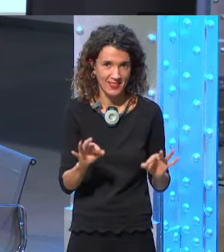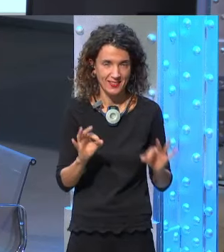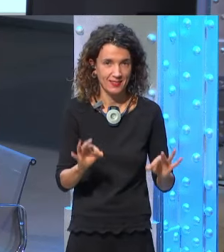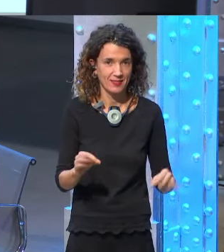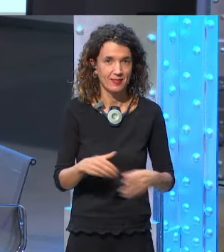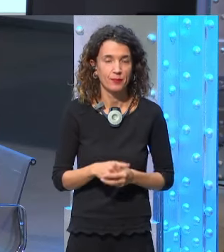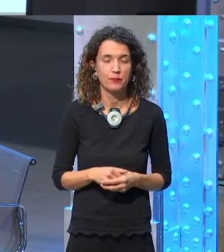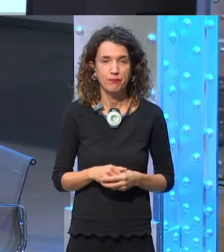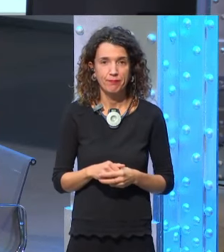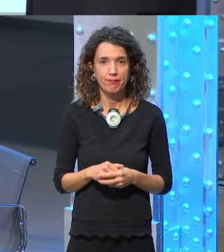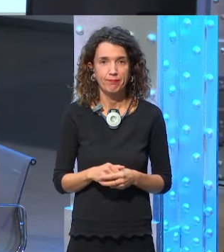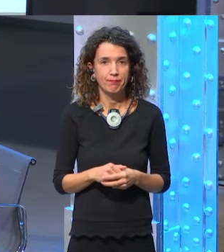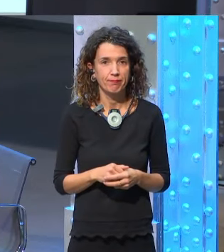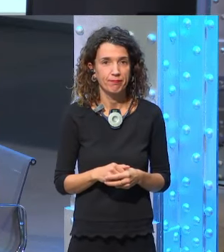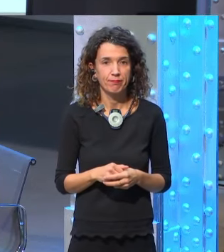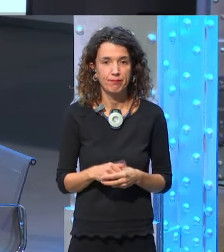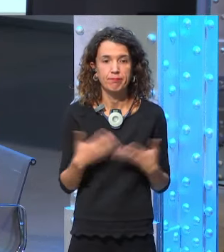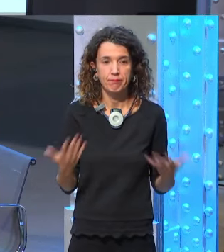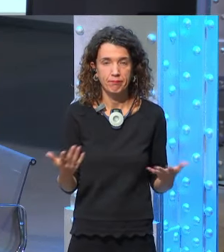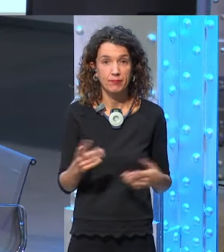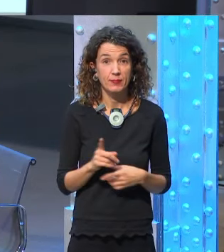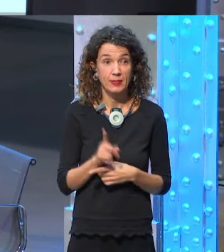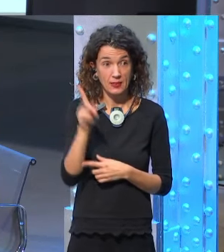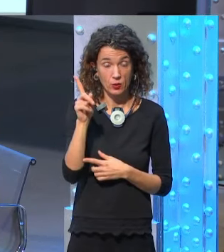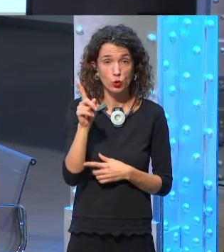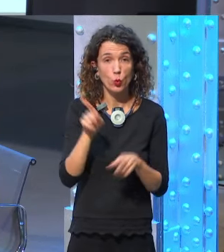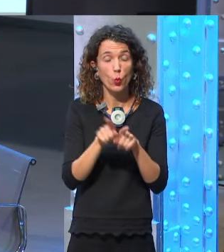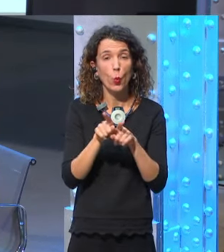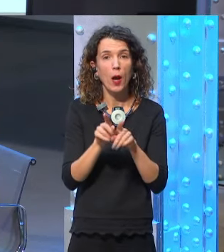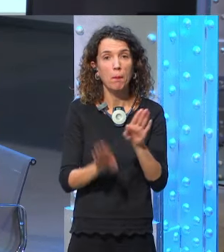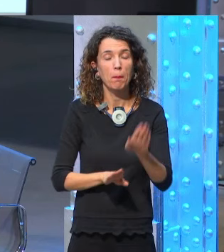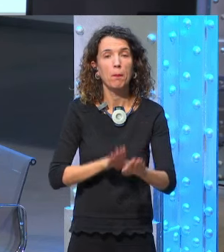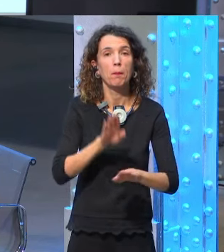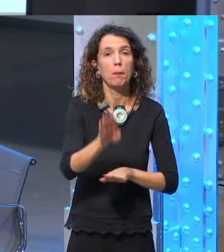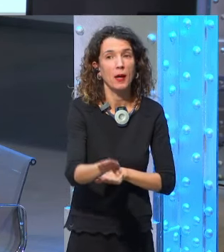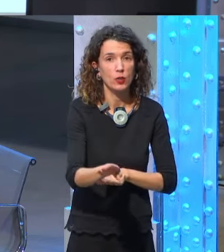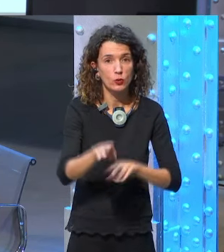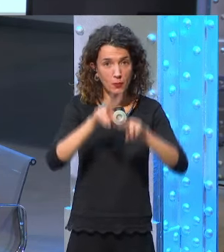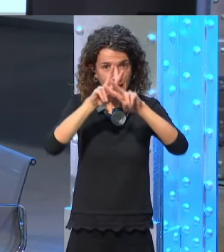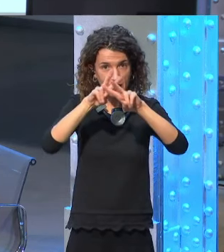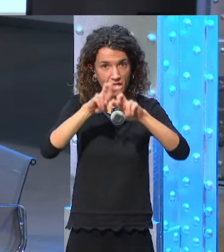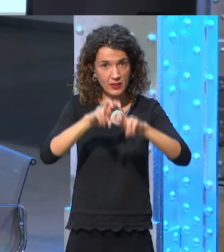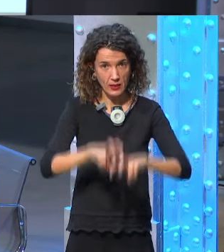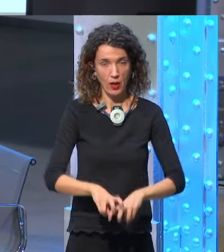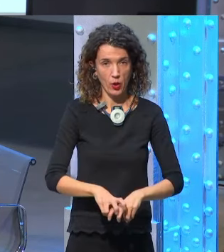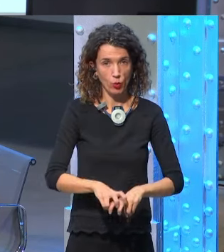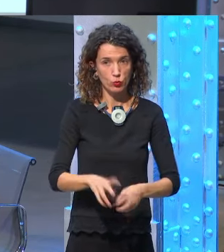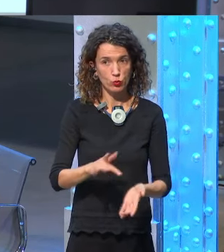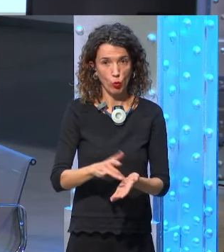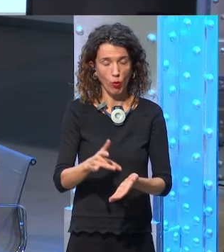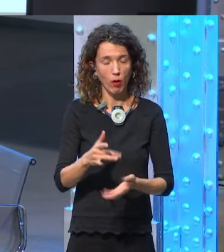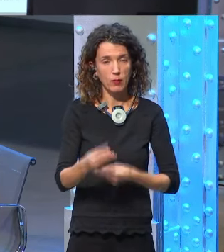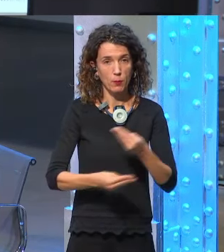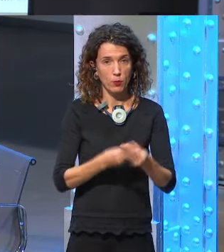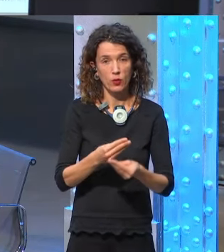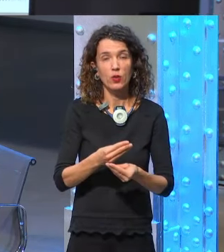a step to the research, which we've been conducting at ETH Zurich since